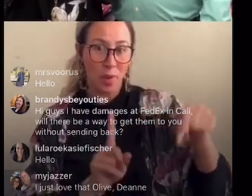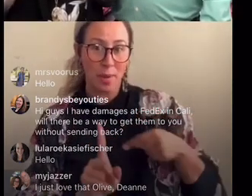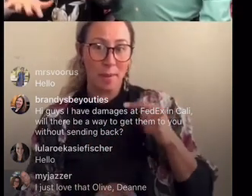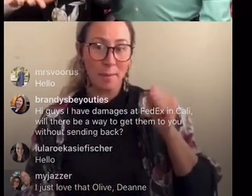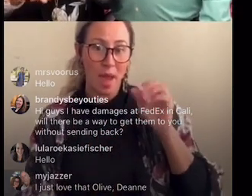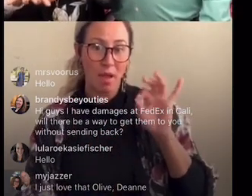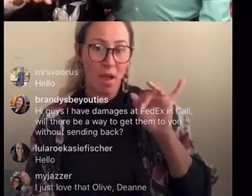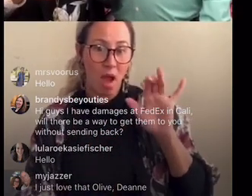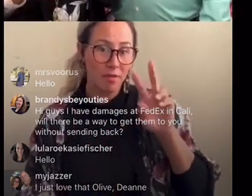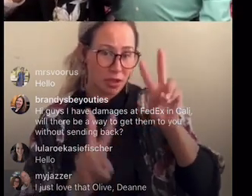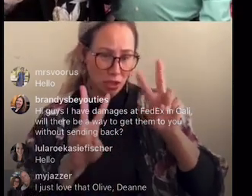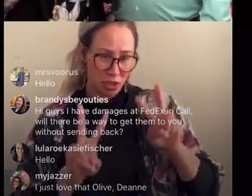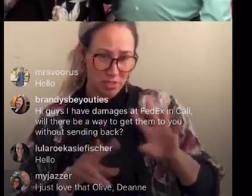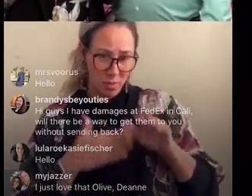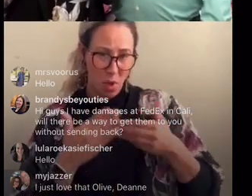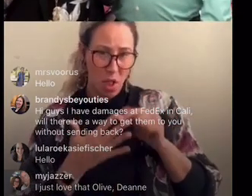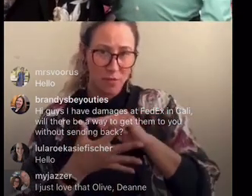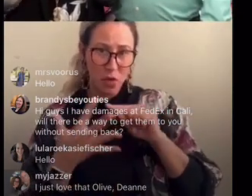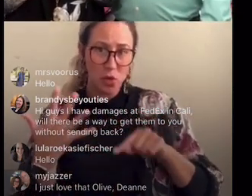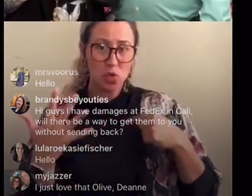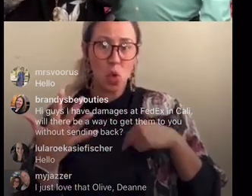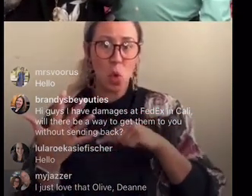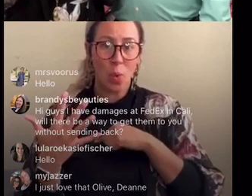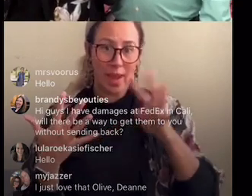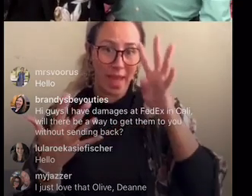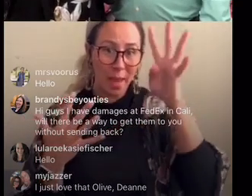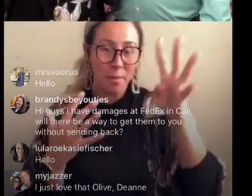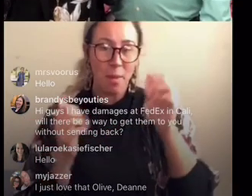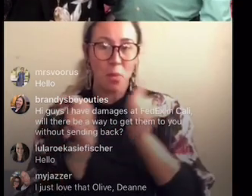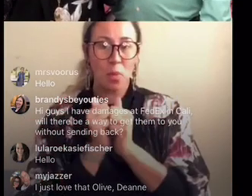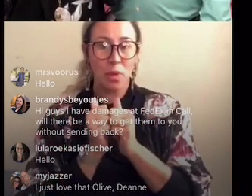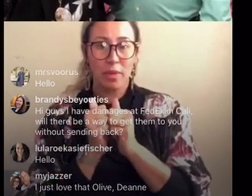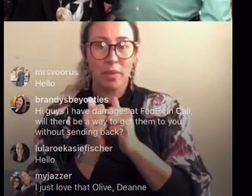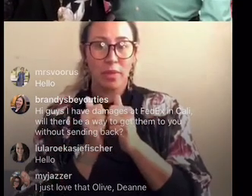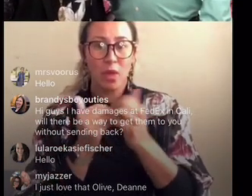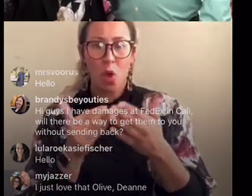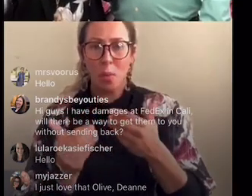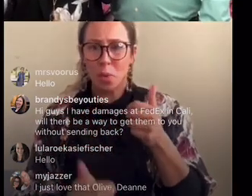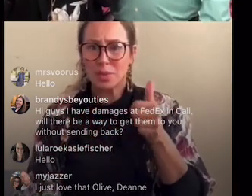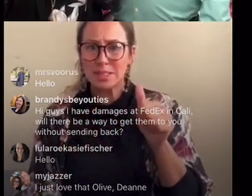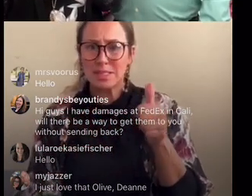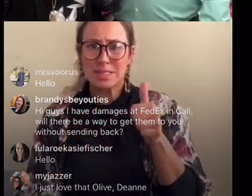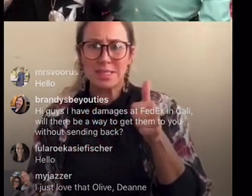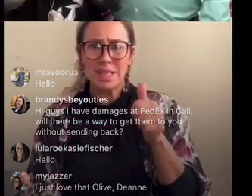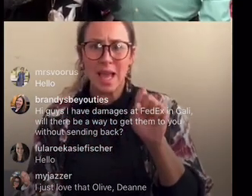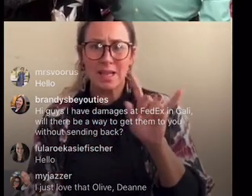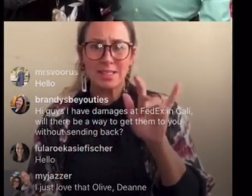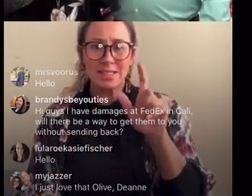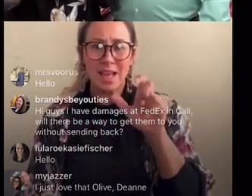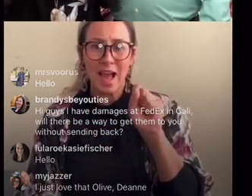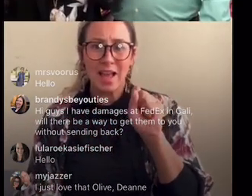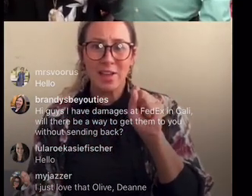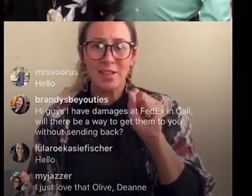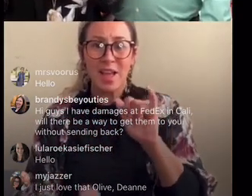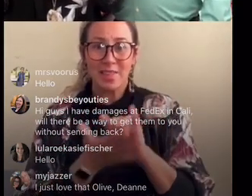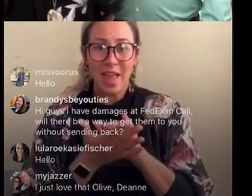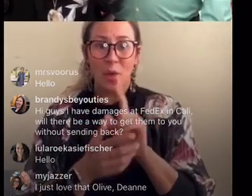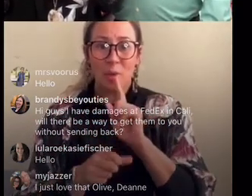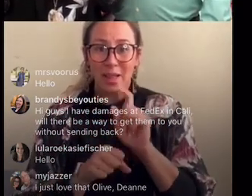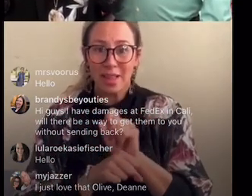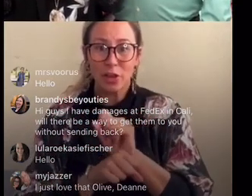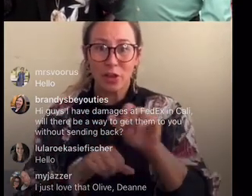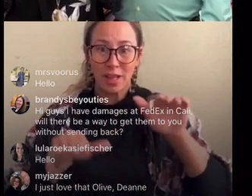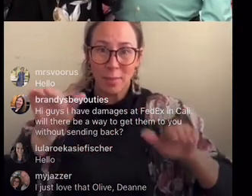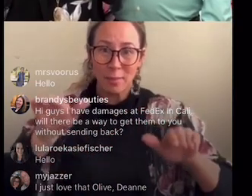up all those things. We came up with almost 10 styles that were literally balanced across